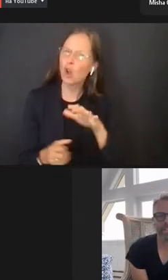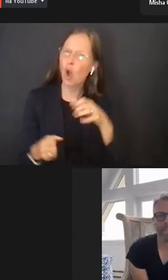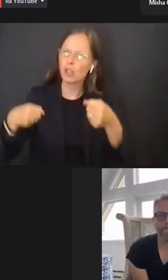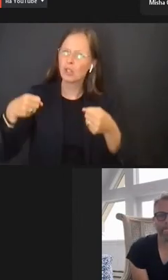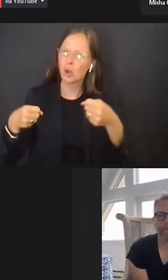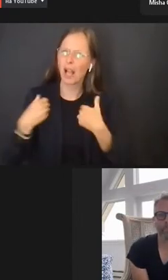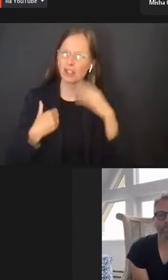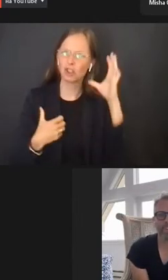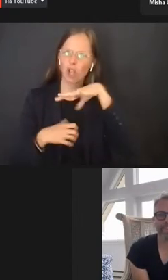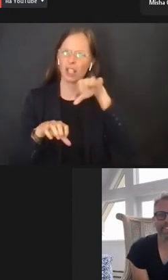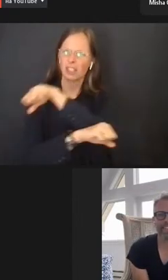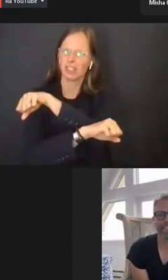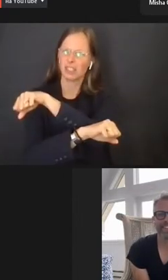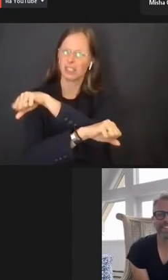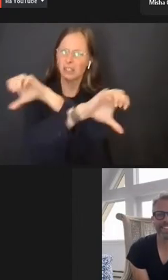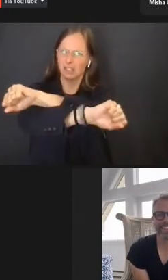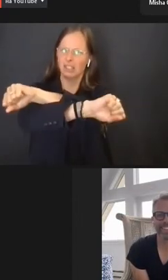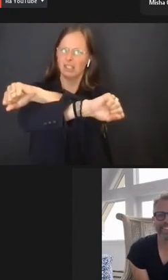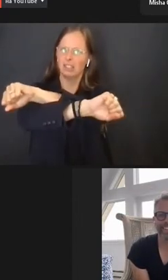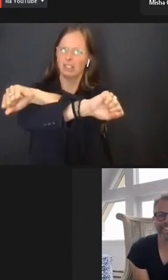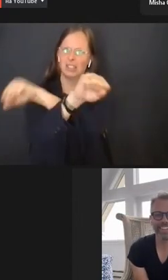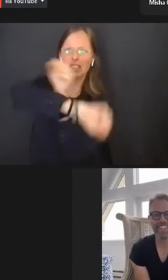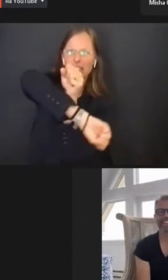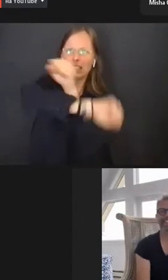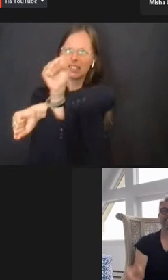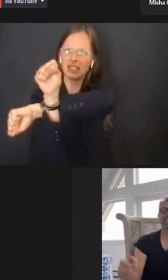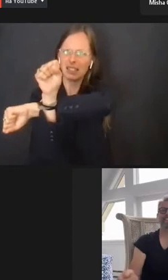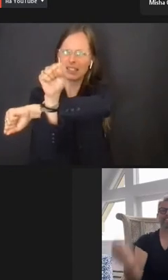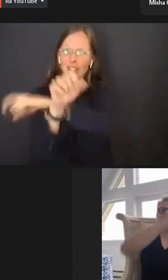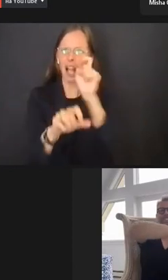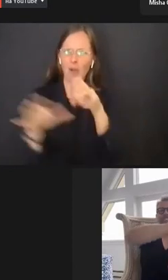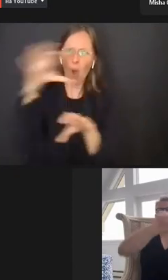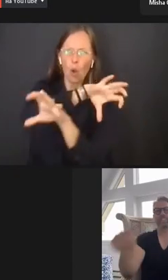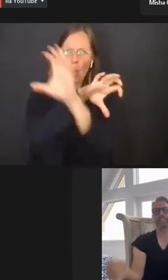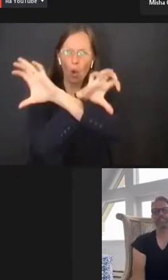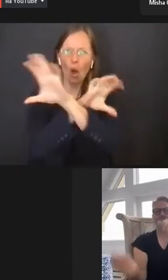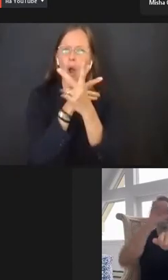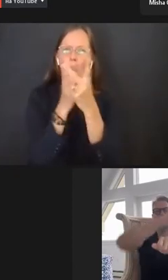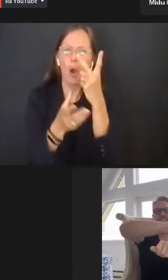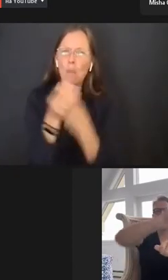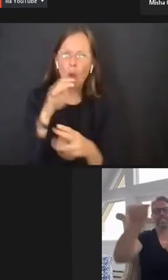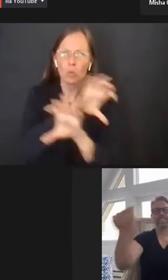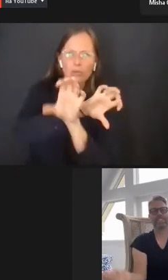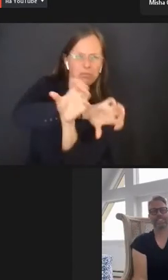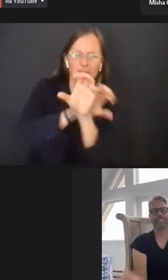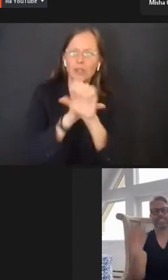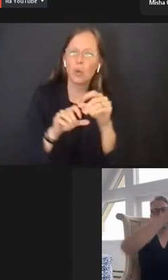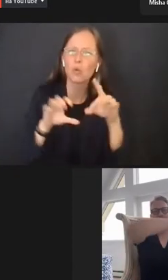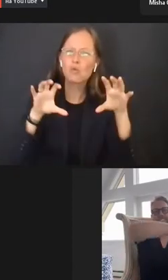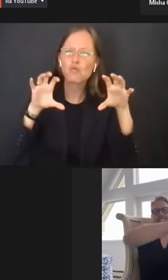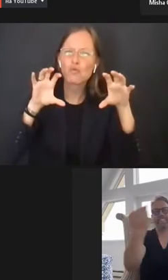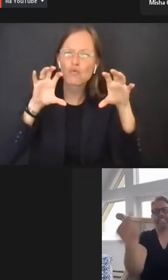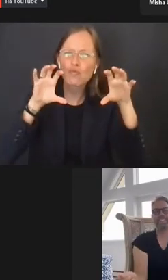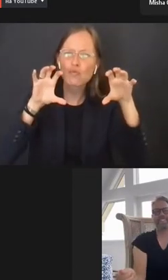gripping mechanism because it's a cross arm. One hand is, both palms are facing in the same. So you grip with on